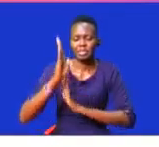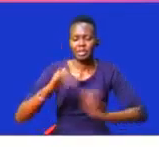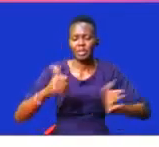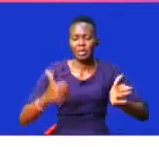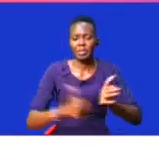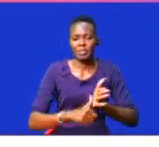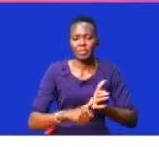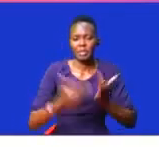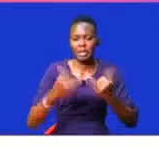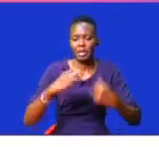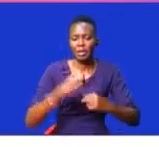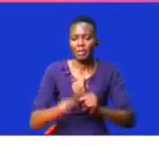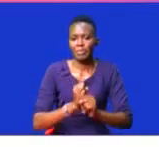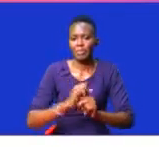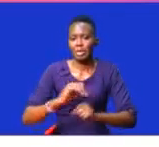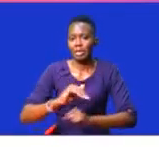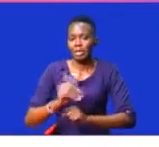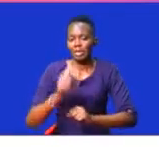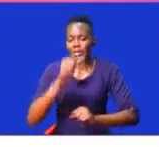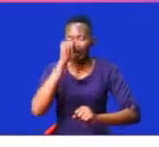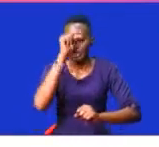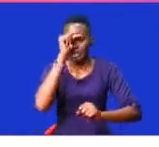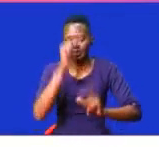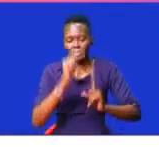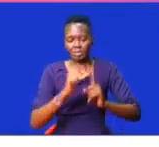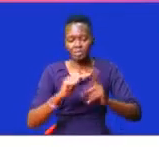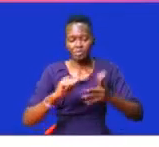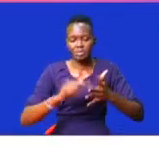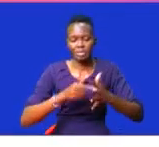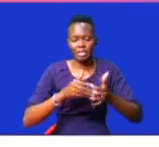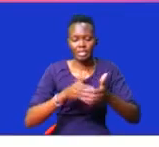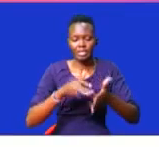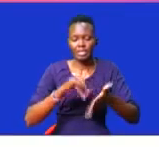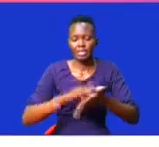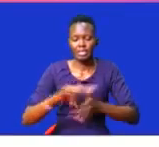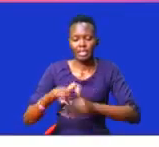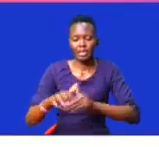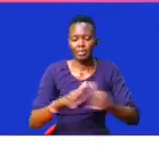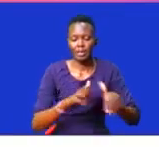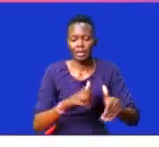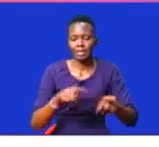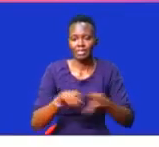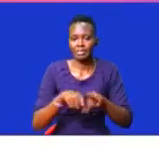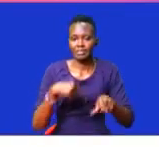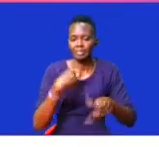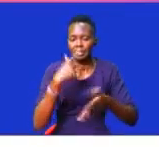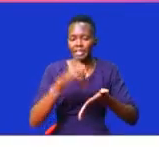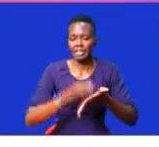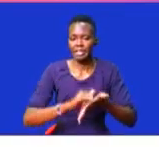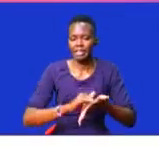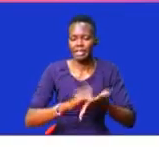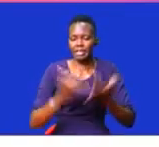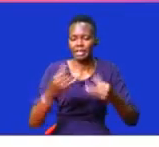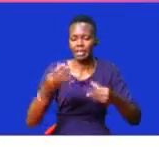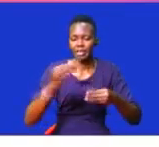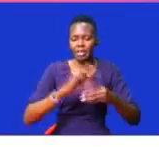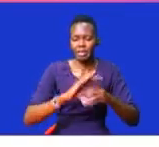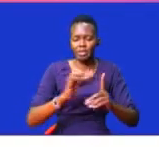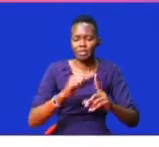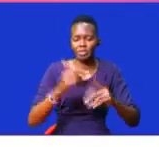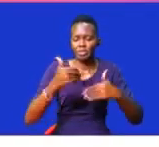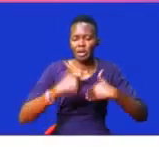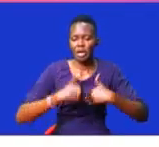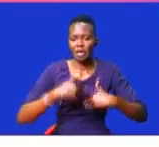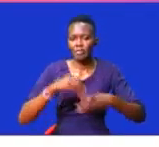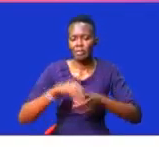marmuro mitende kaunti nindi okauthulu mara atayo chiru nendo. Bende kuro lero ni yero mano winjo bedi ni ibago